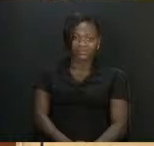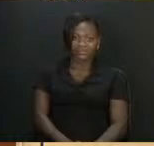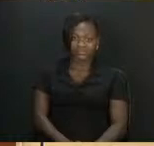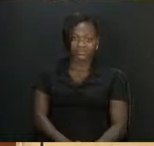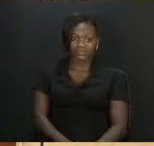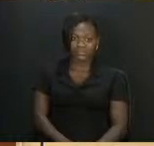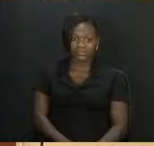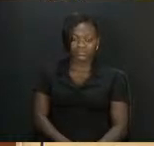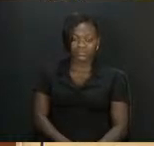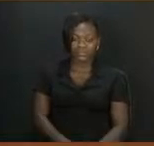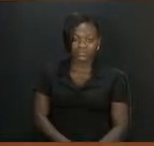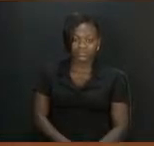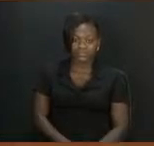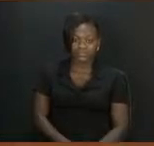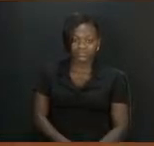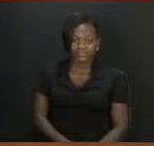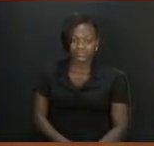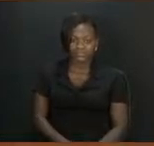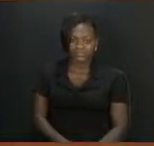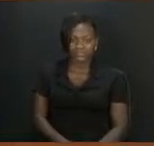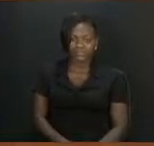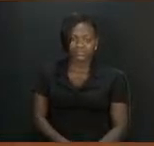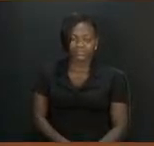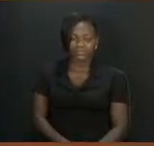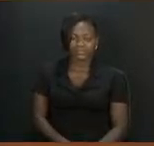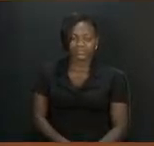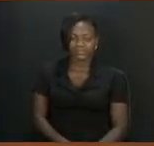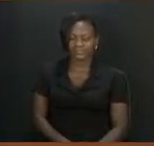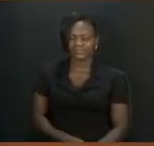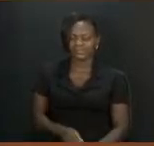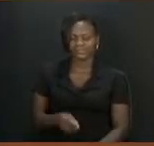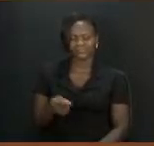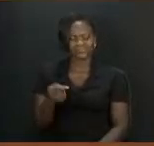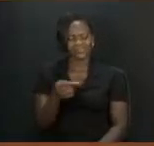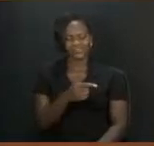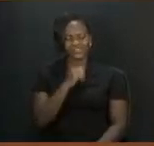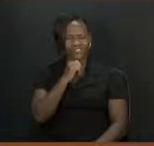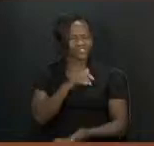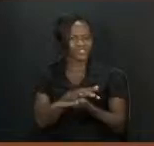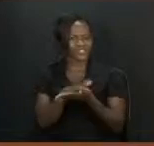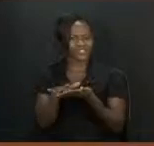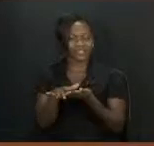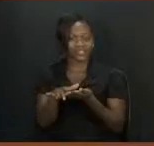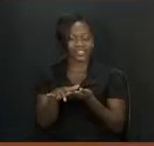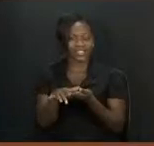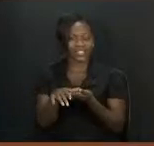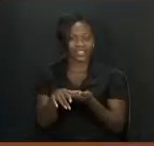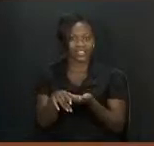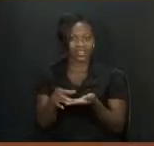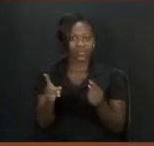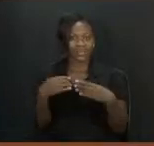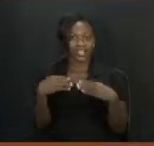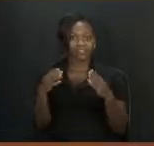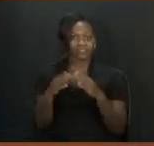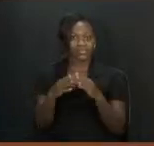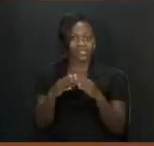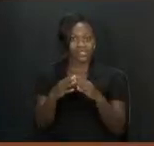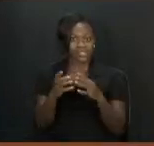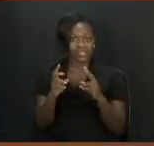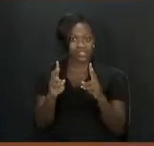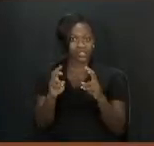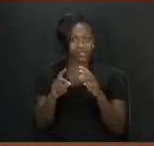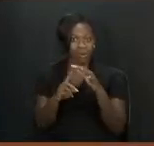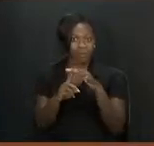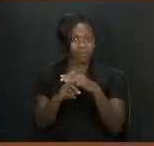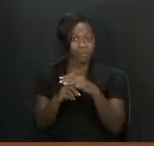Mr. Speaker, my colleague is not trying to be fair to me because he's aware, even at the conclave, some issues came up and we